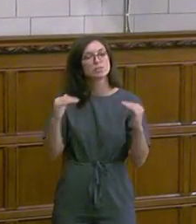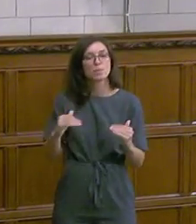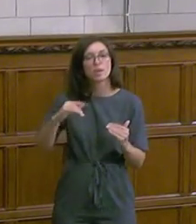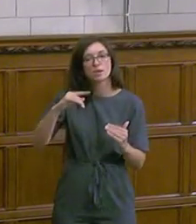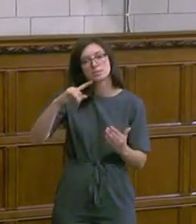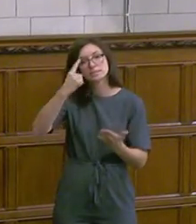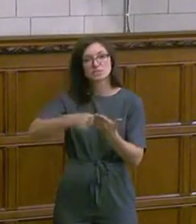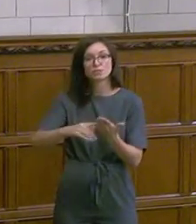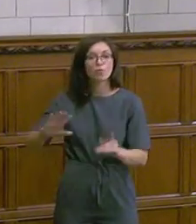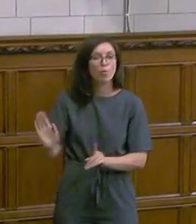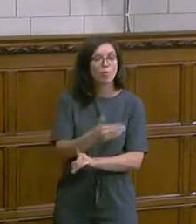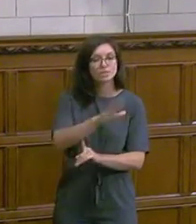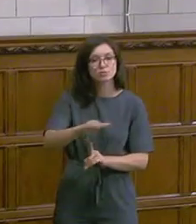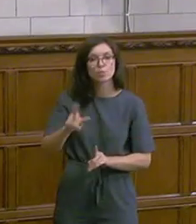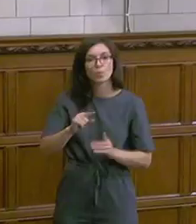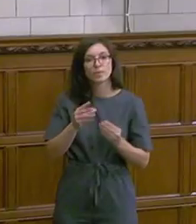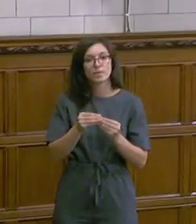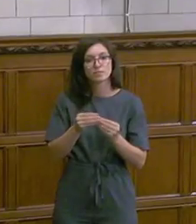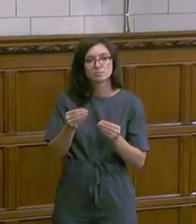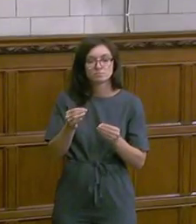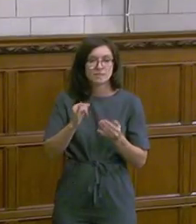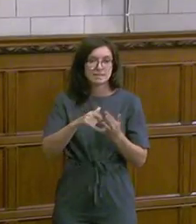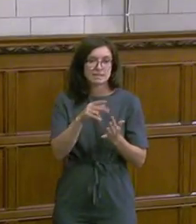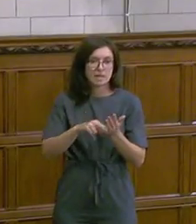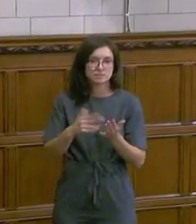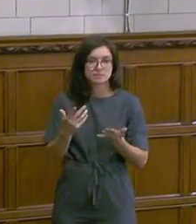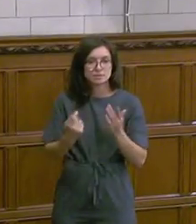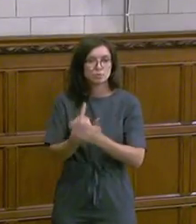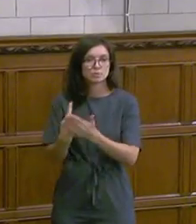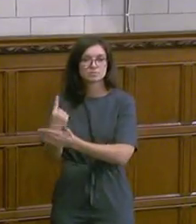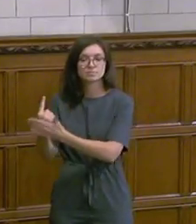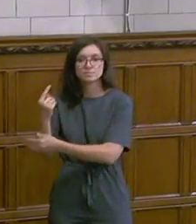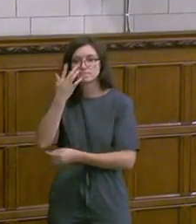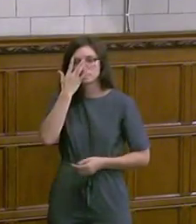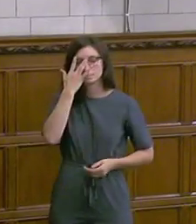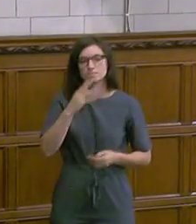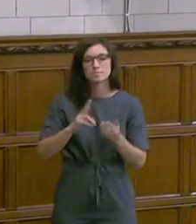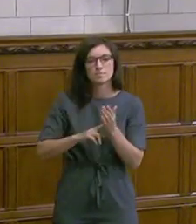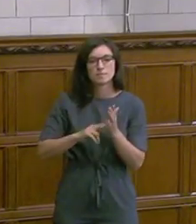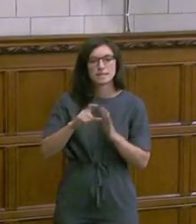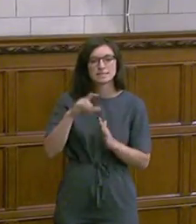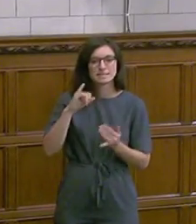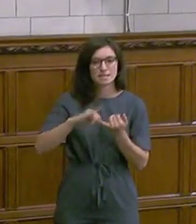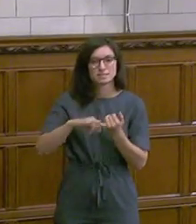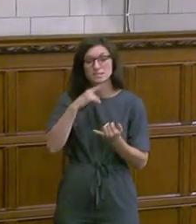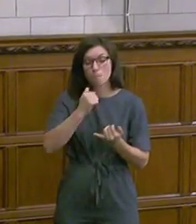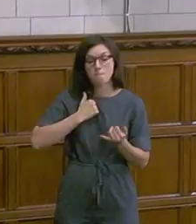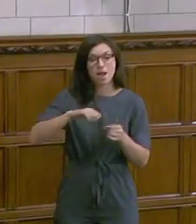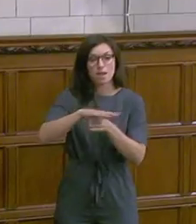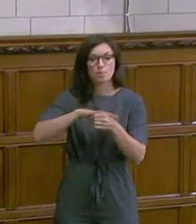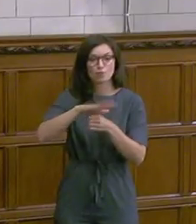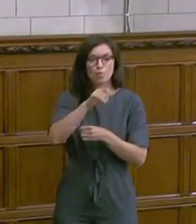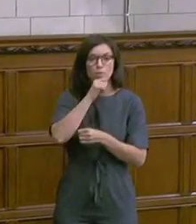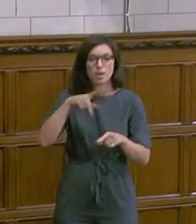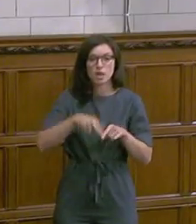with special educational issues. NDCS says that the cuts are likely to affect my local services too.